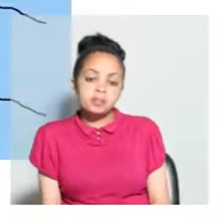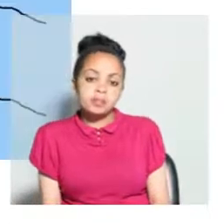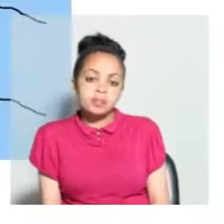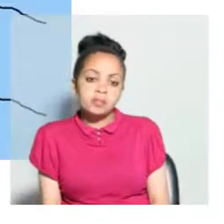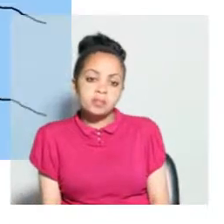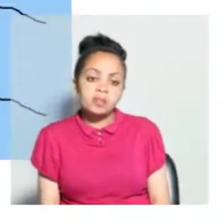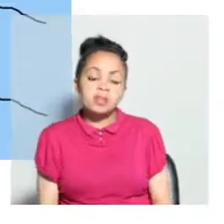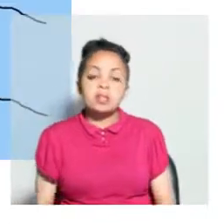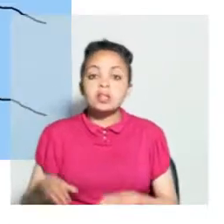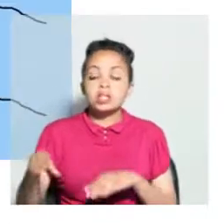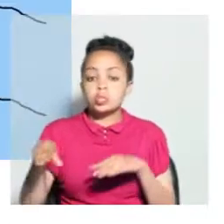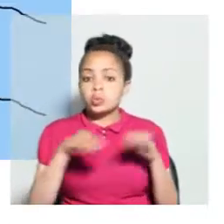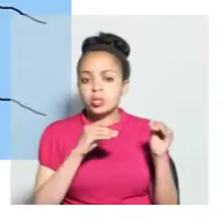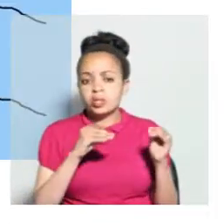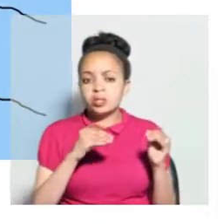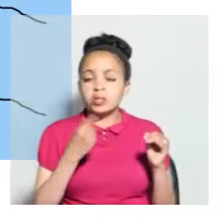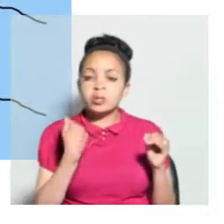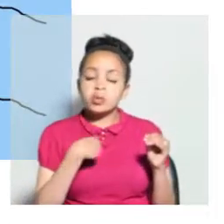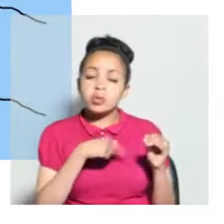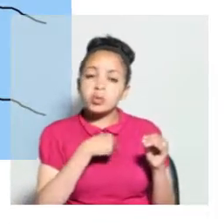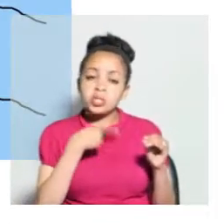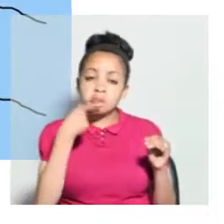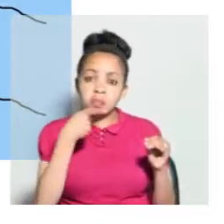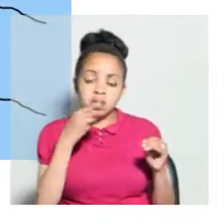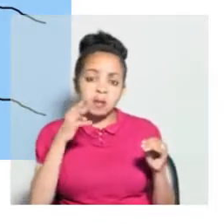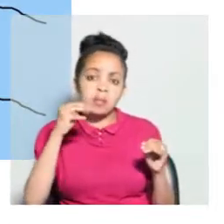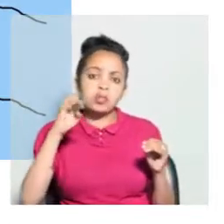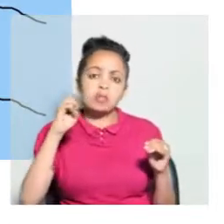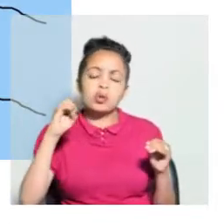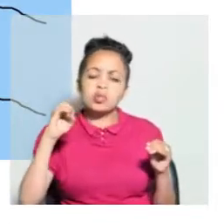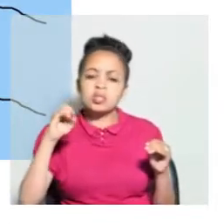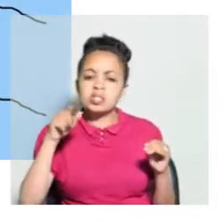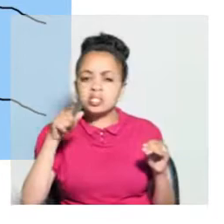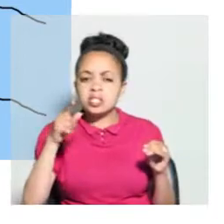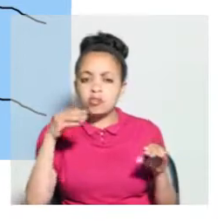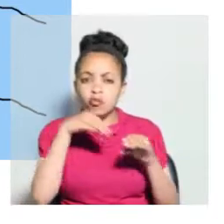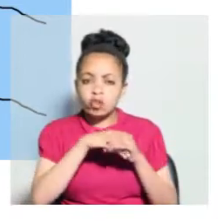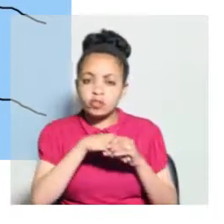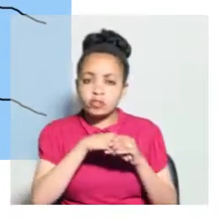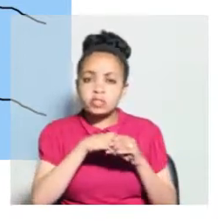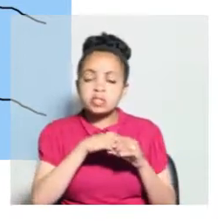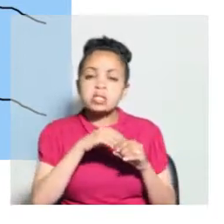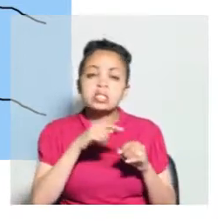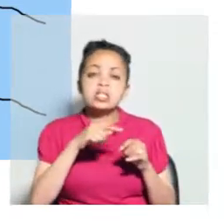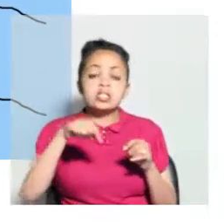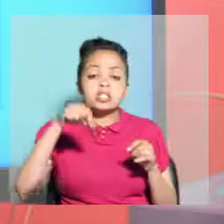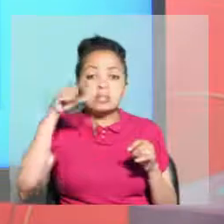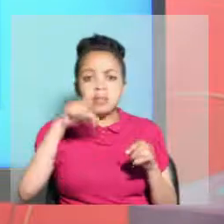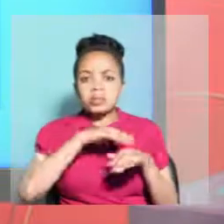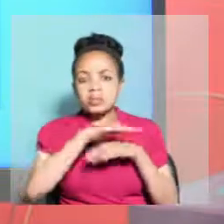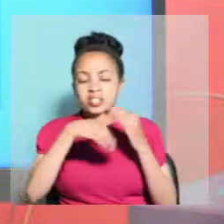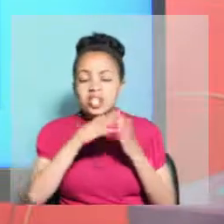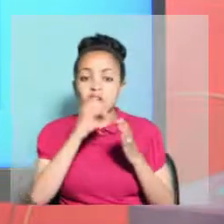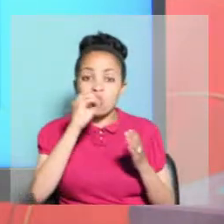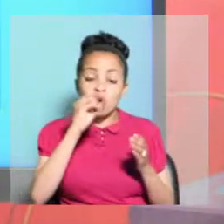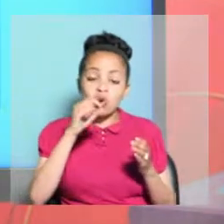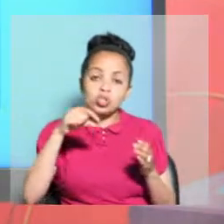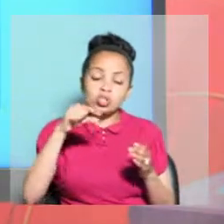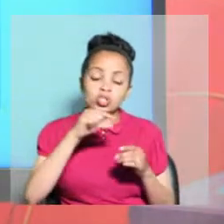Student, when you speak about meiosis, it evolves about spermatogenesis and the